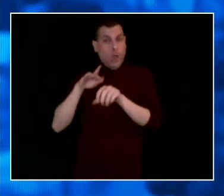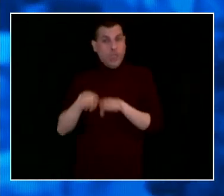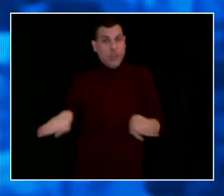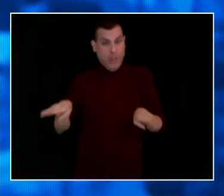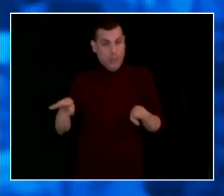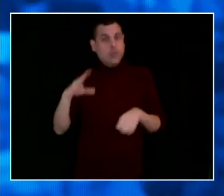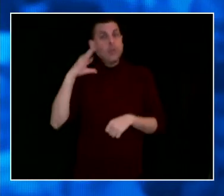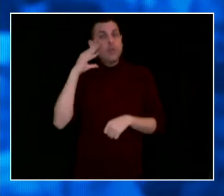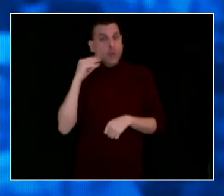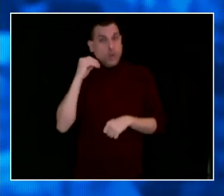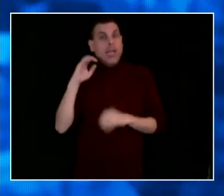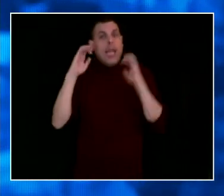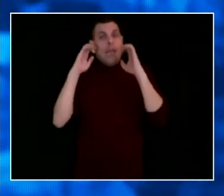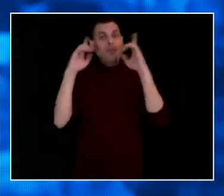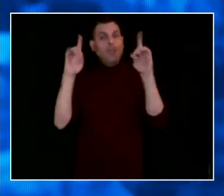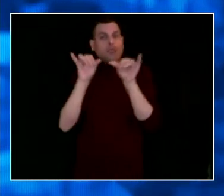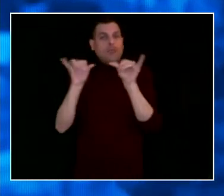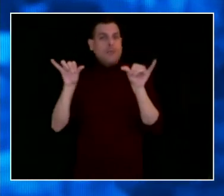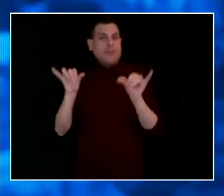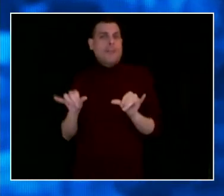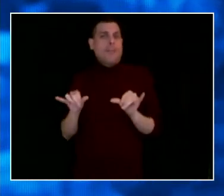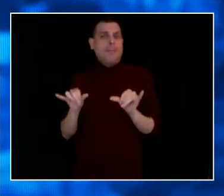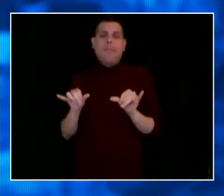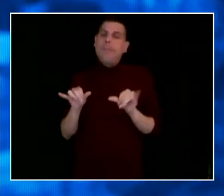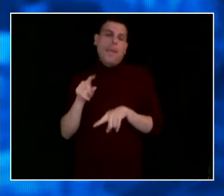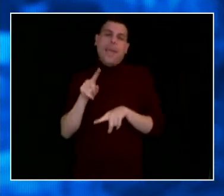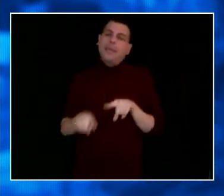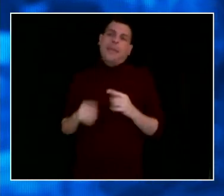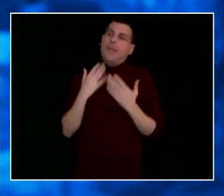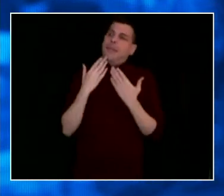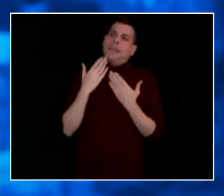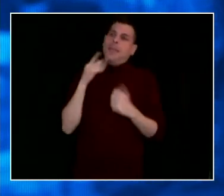system. Cannot thank them enough for this important investment.